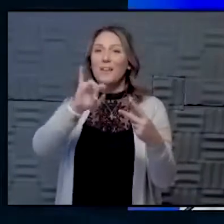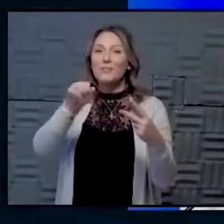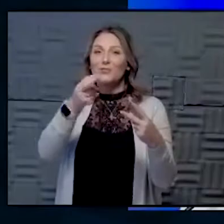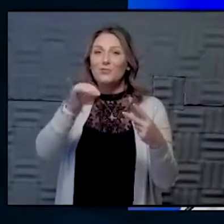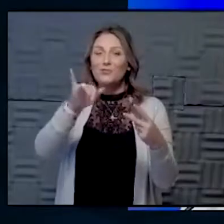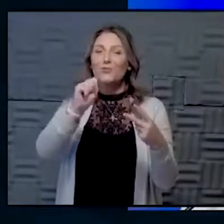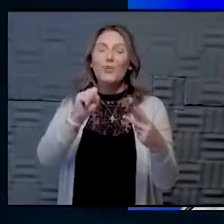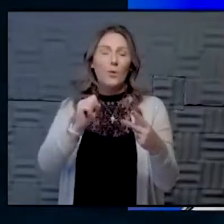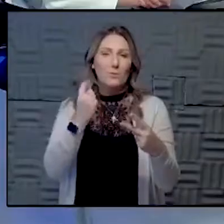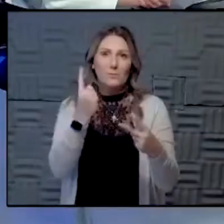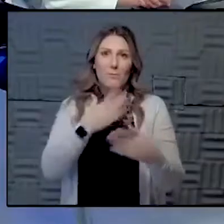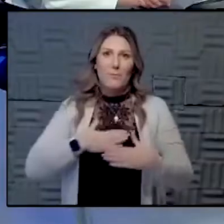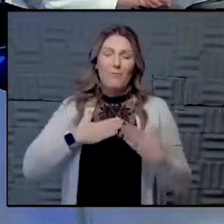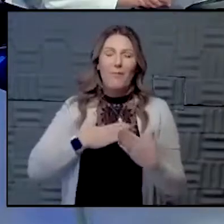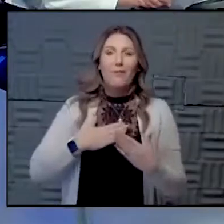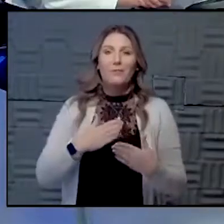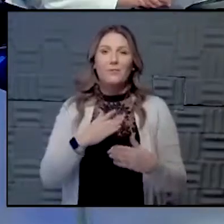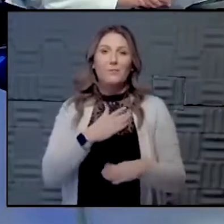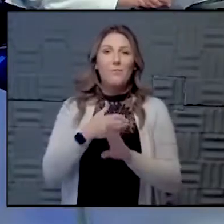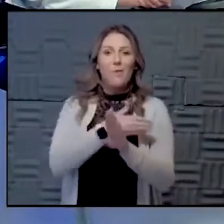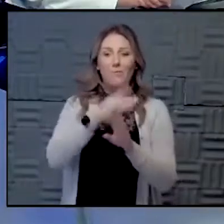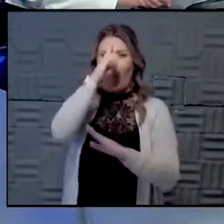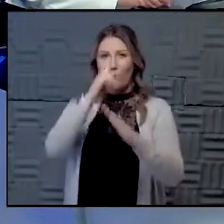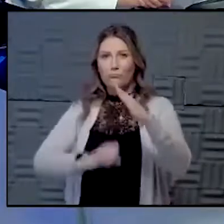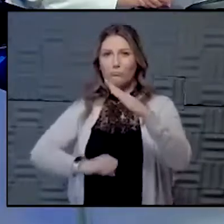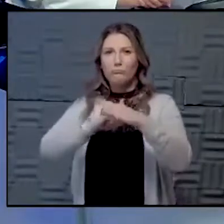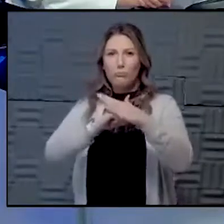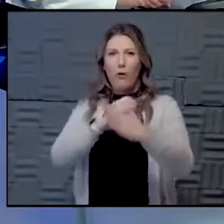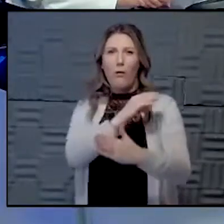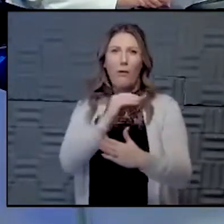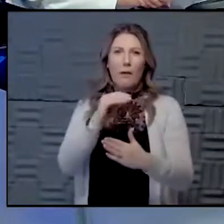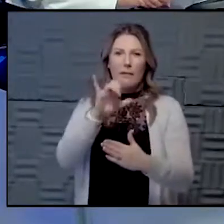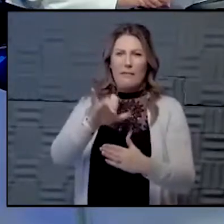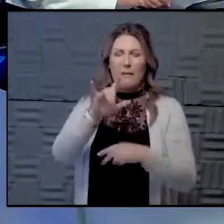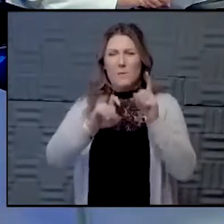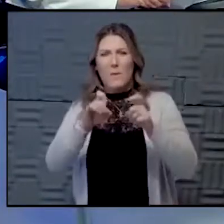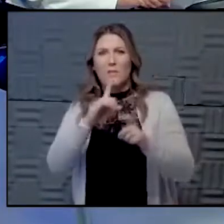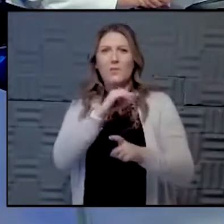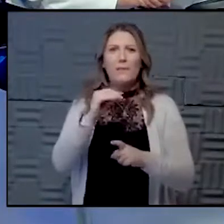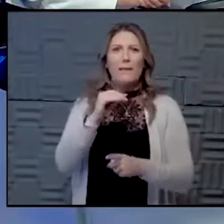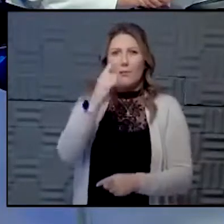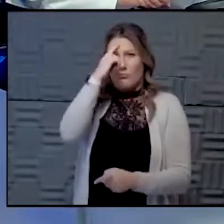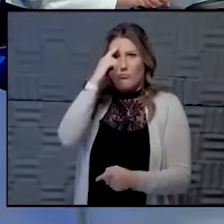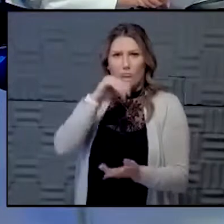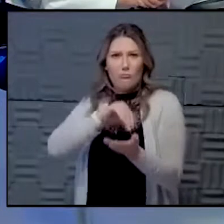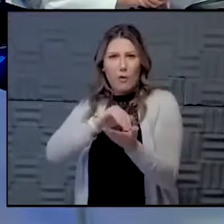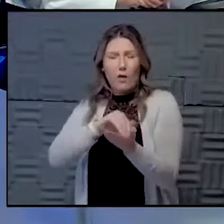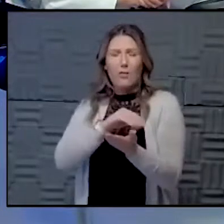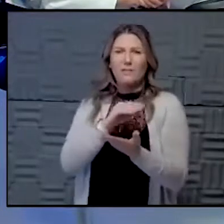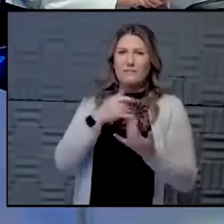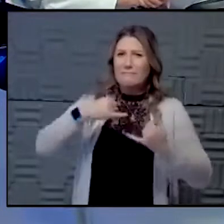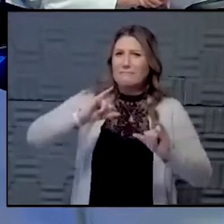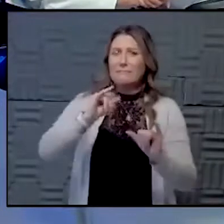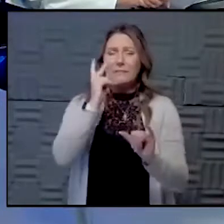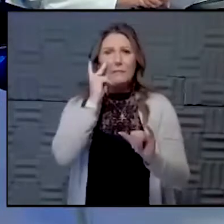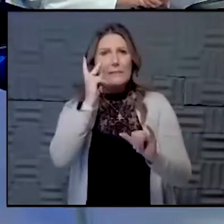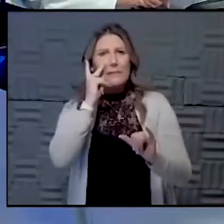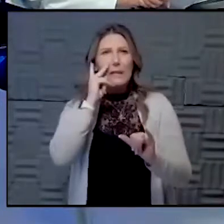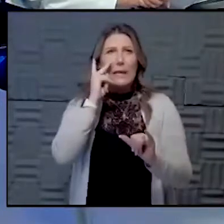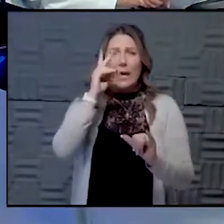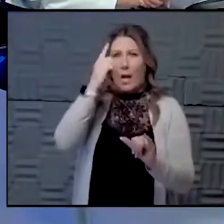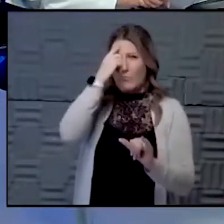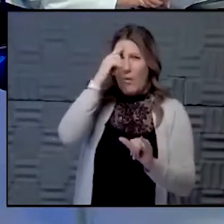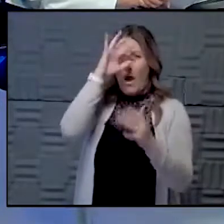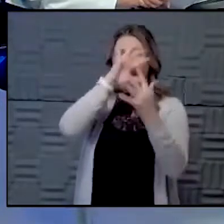we get into this question about stroke, and as a neurologist, I wanted to ask you if you are still seeing brain fog, headaches, and extreme fatigue in long